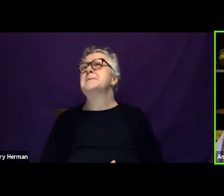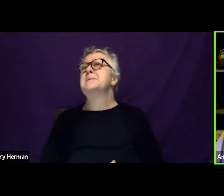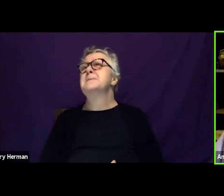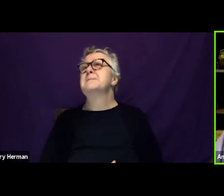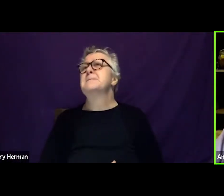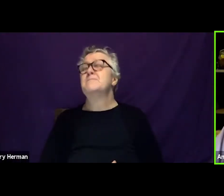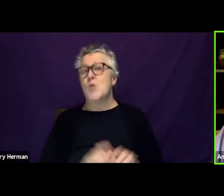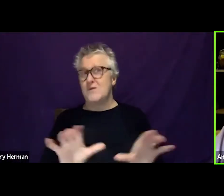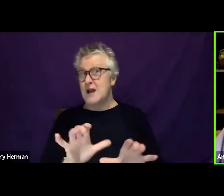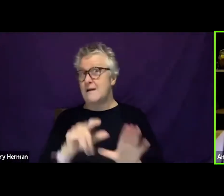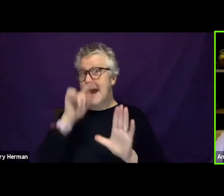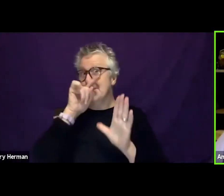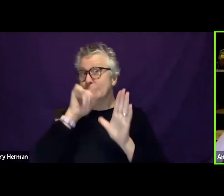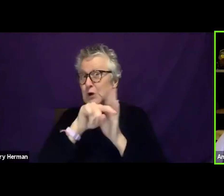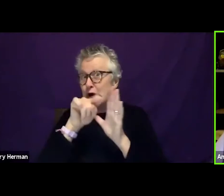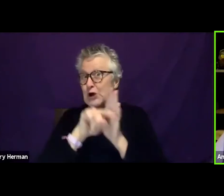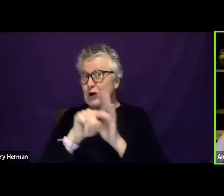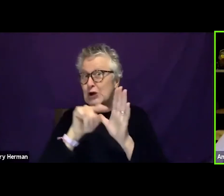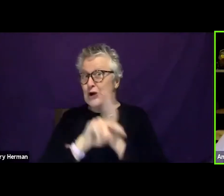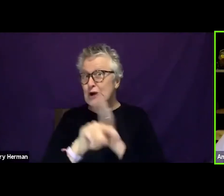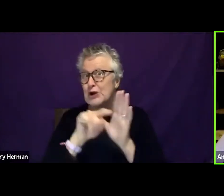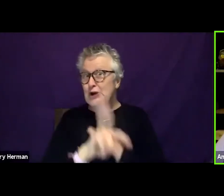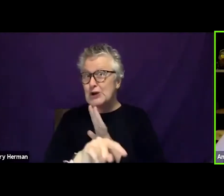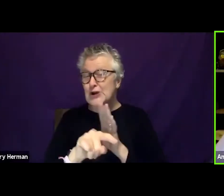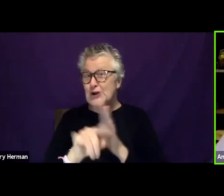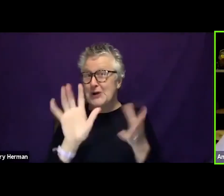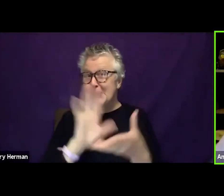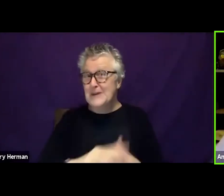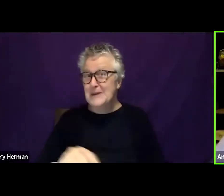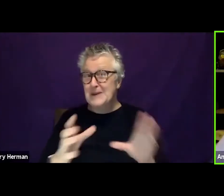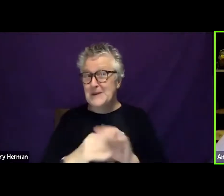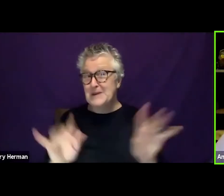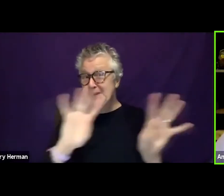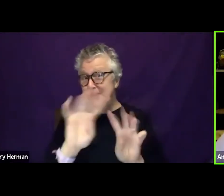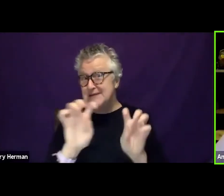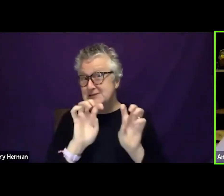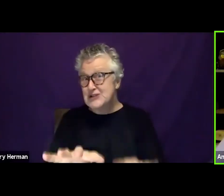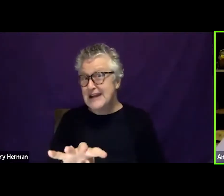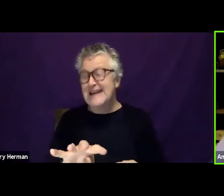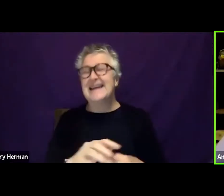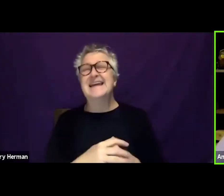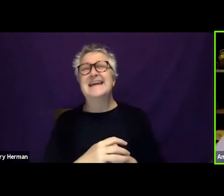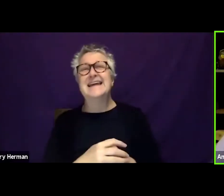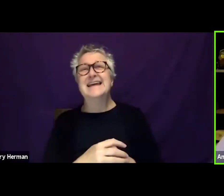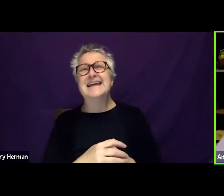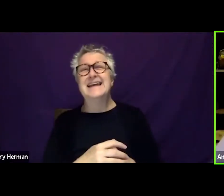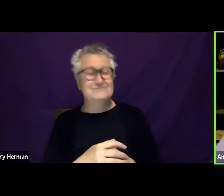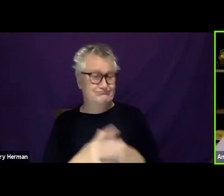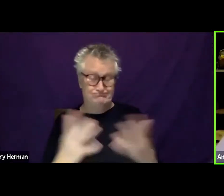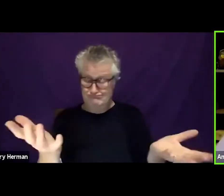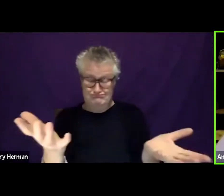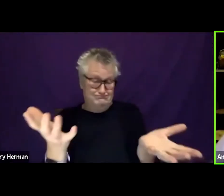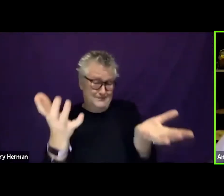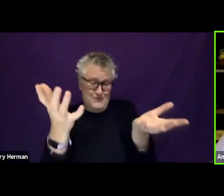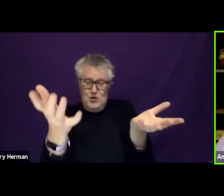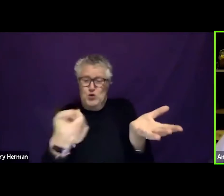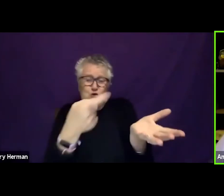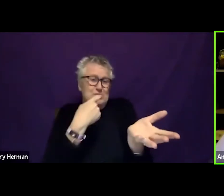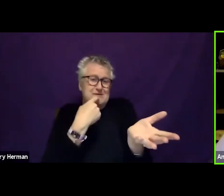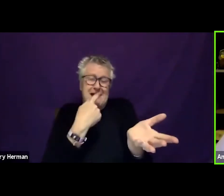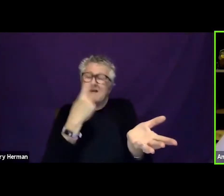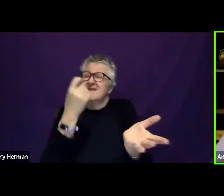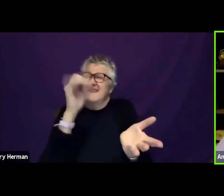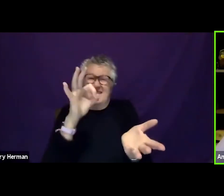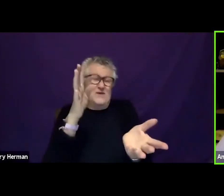murder mystery. You name it. If we can make it work on Zoom, we make it happen. We're going to do an escape room soon. I'm excited about